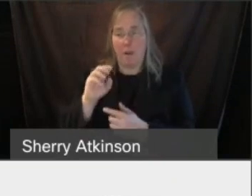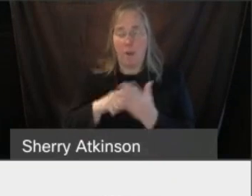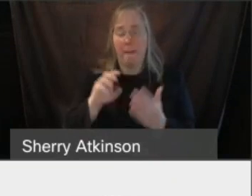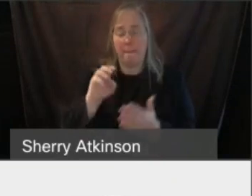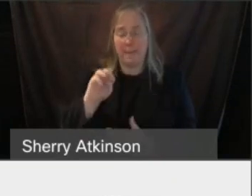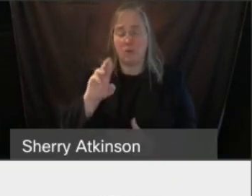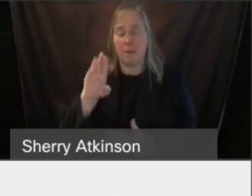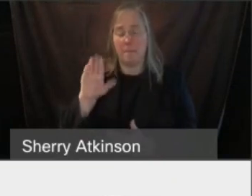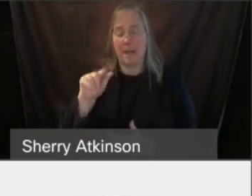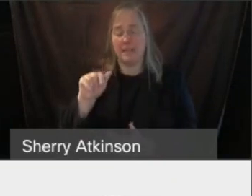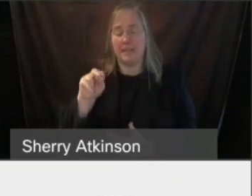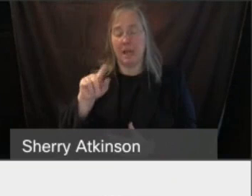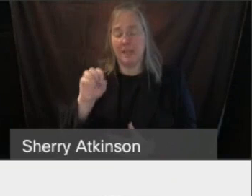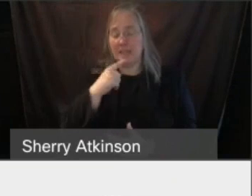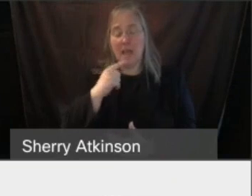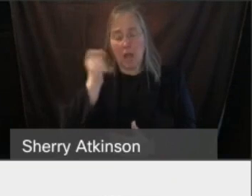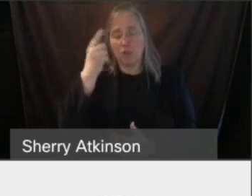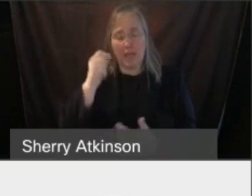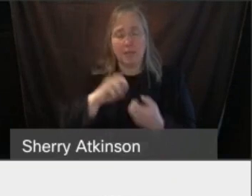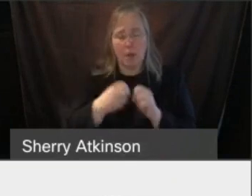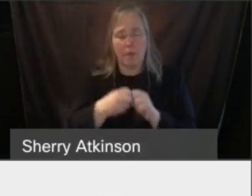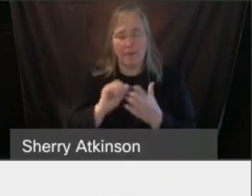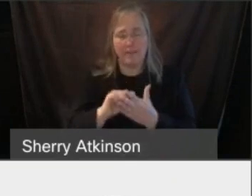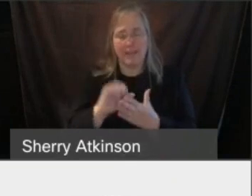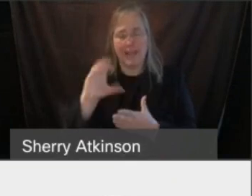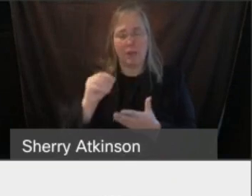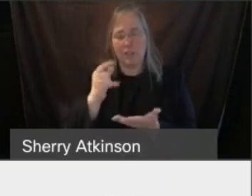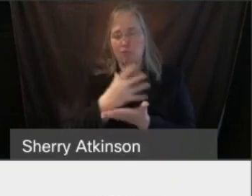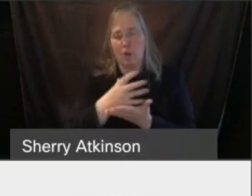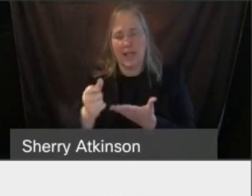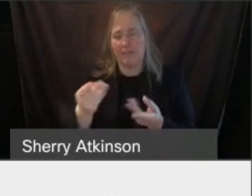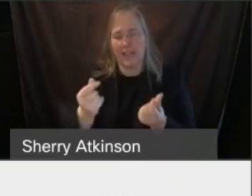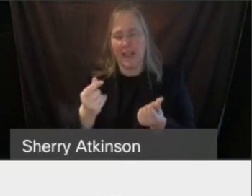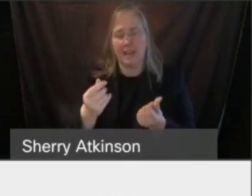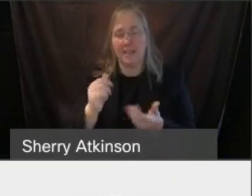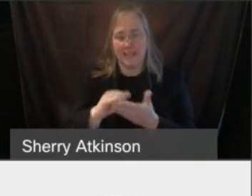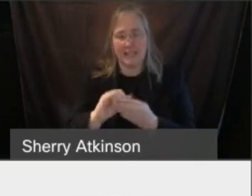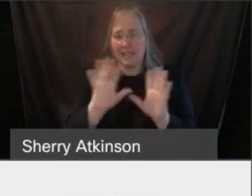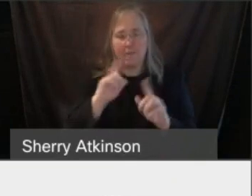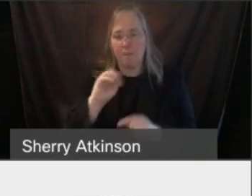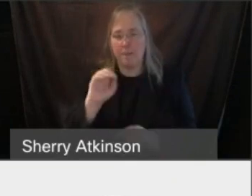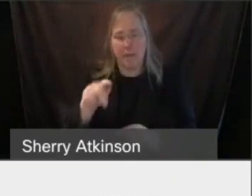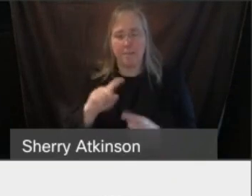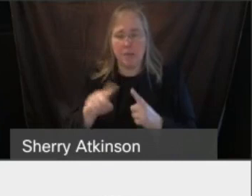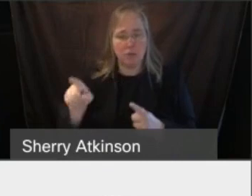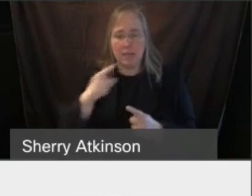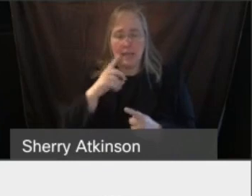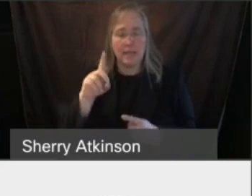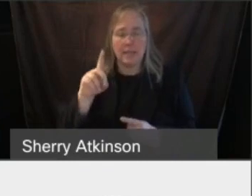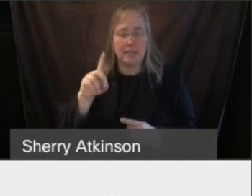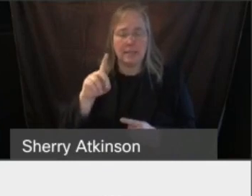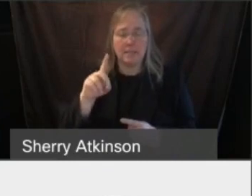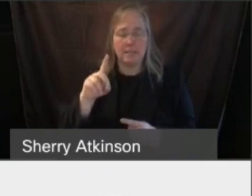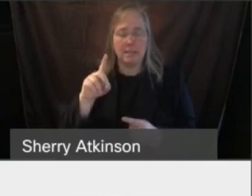that the county is running out of land. That's clear from the maps. But if what you're saying is the permitting, zoning, and entitlement process